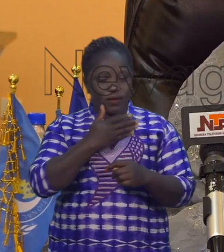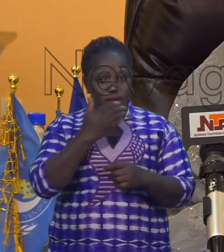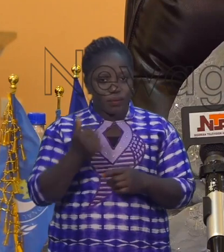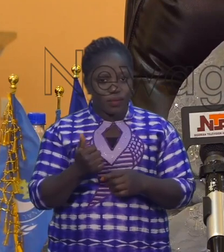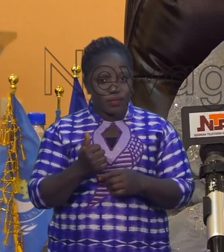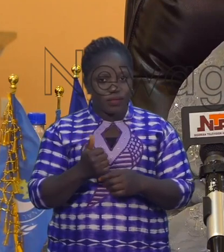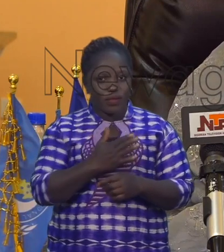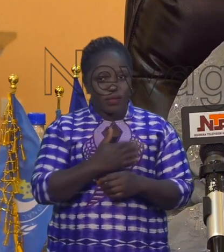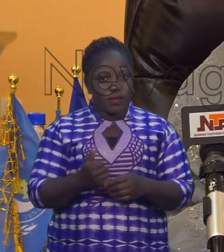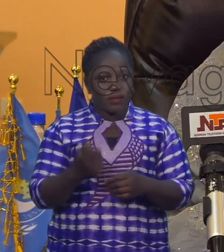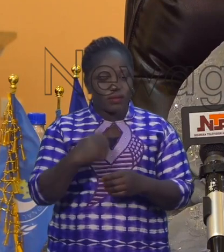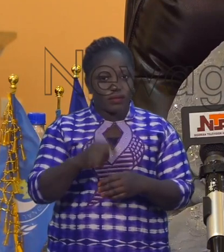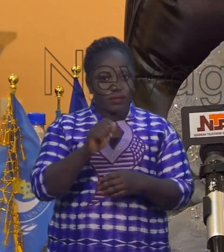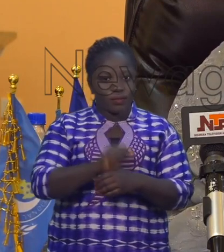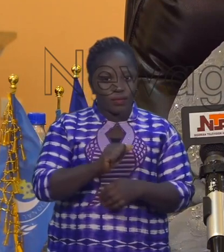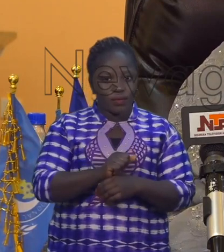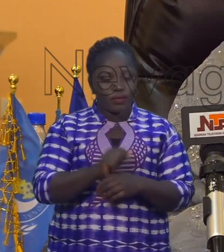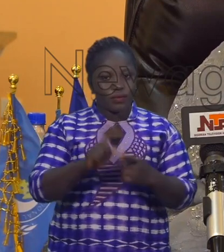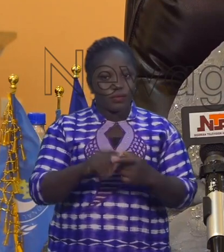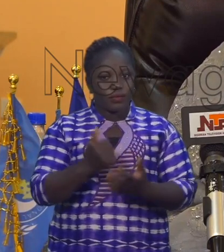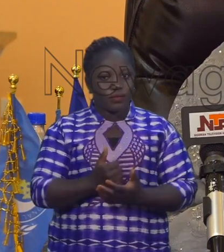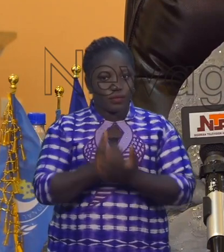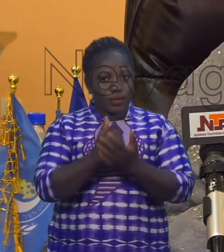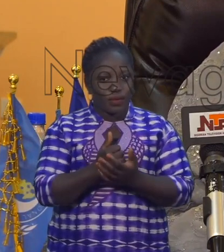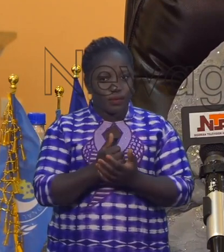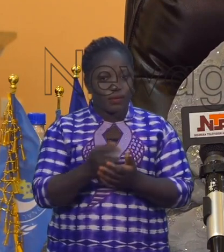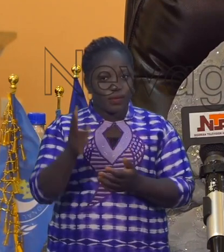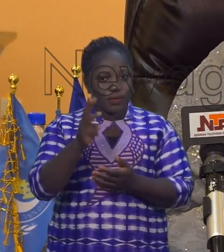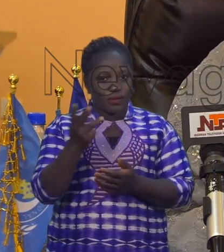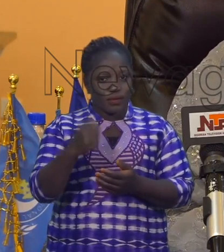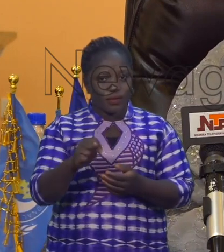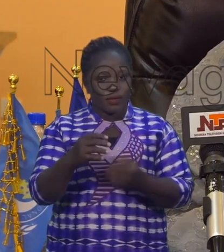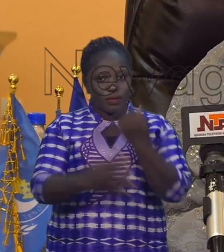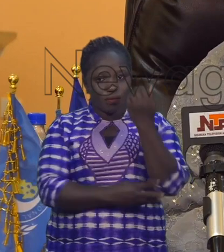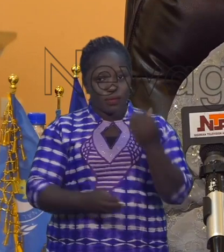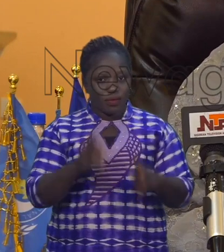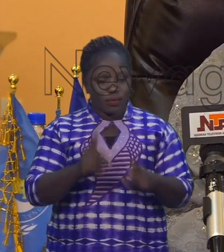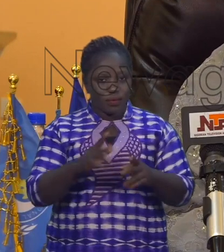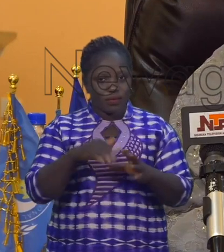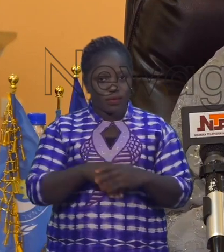mandate. And because we deal with the most